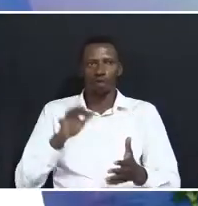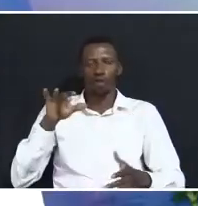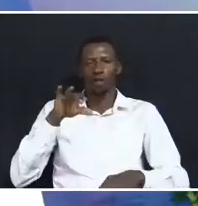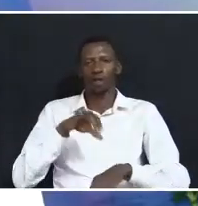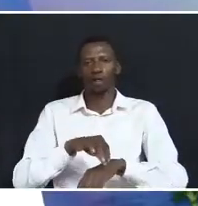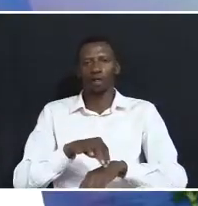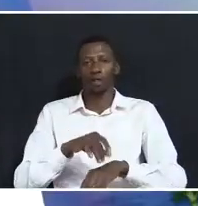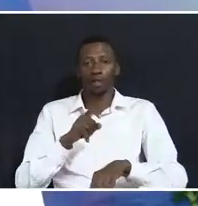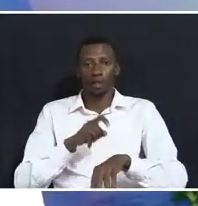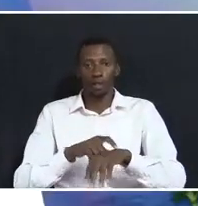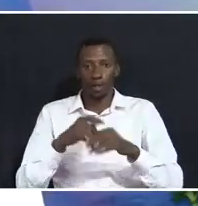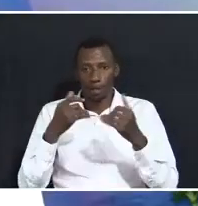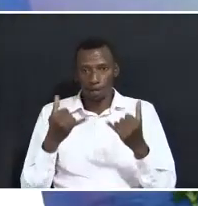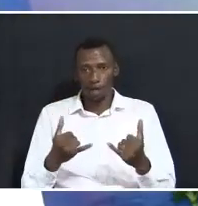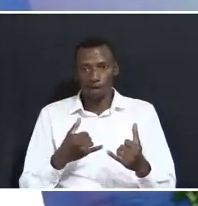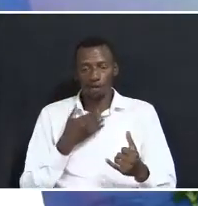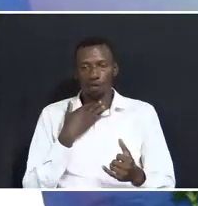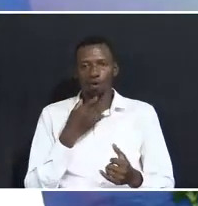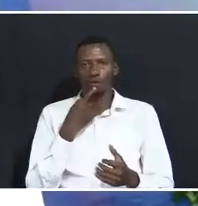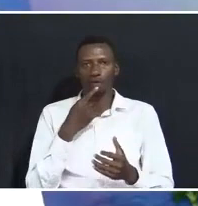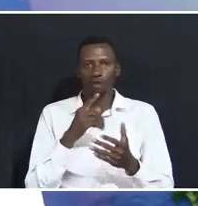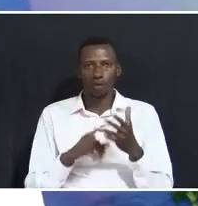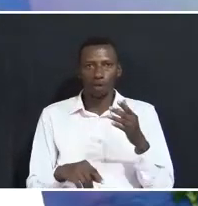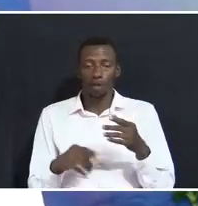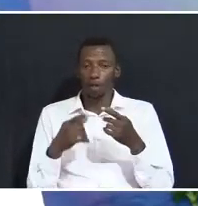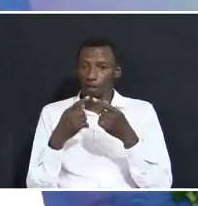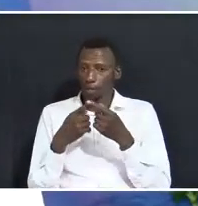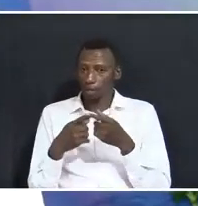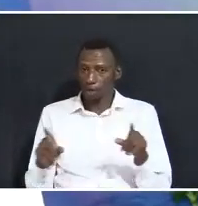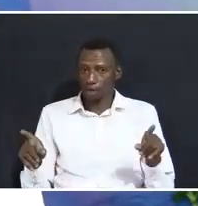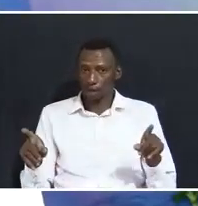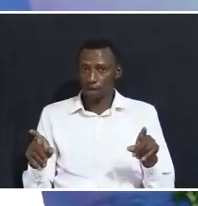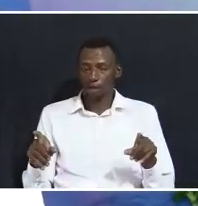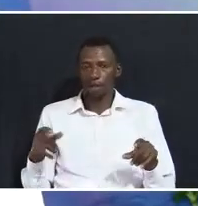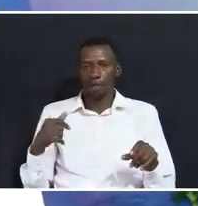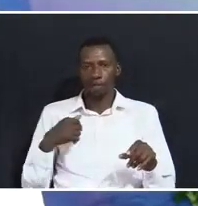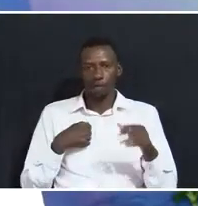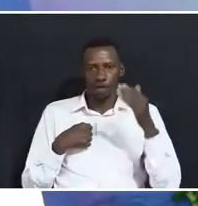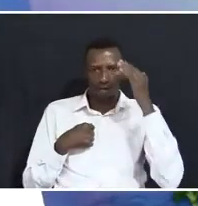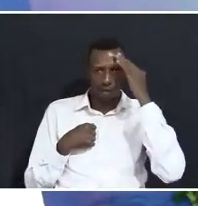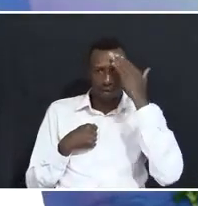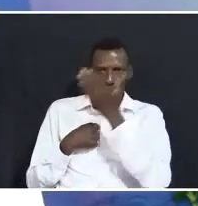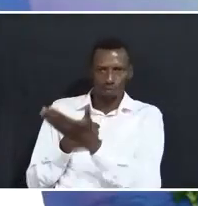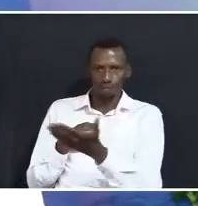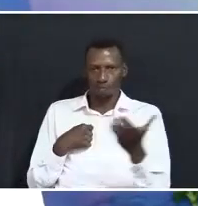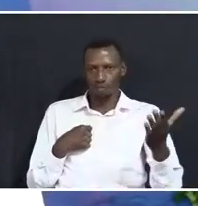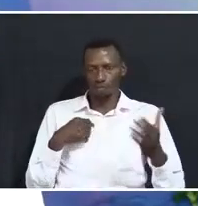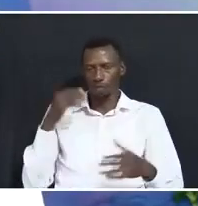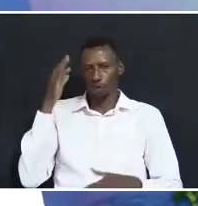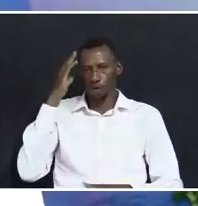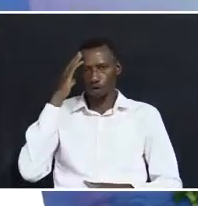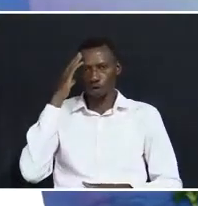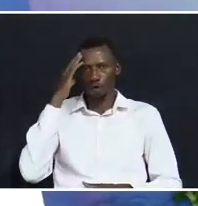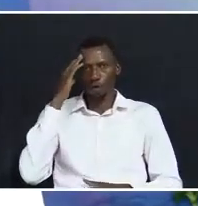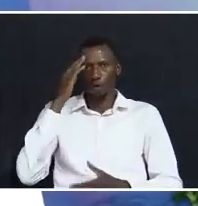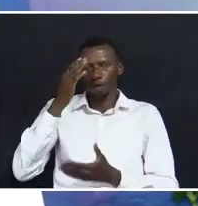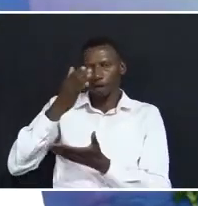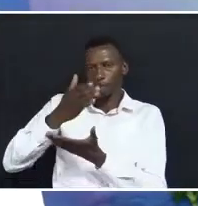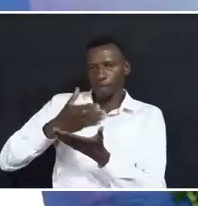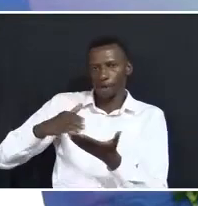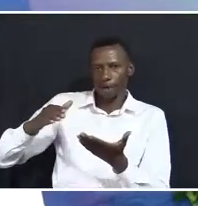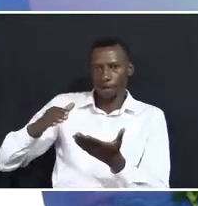observe at this time, however, because I know you know, that a portion of